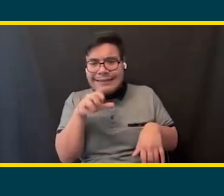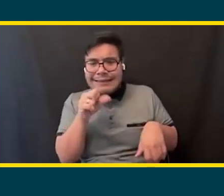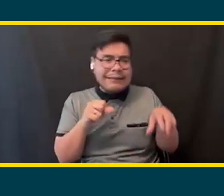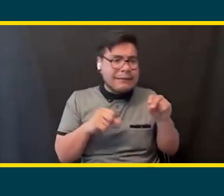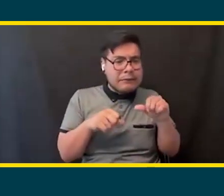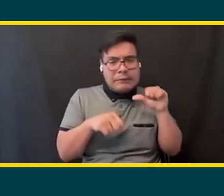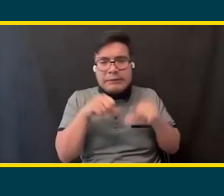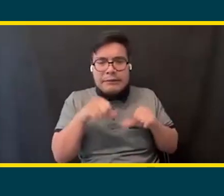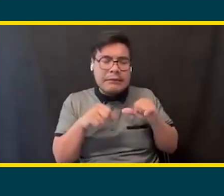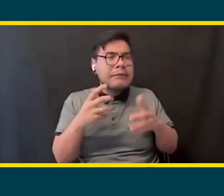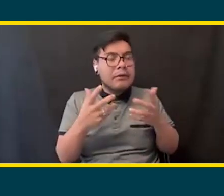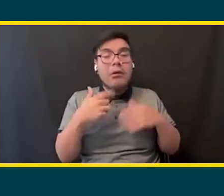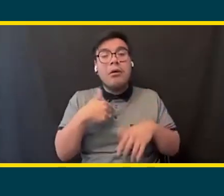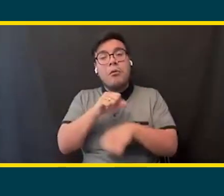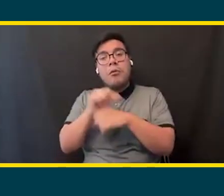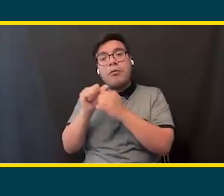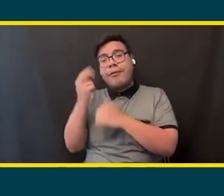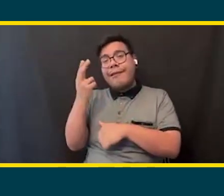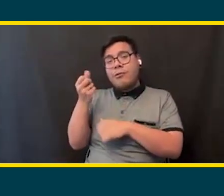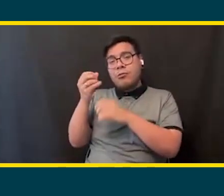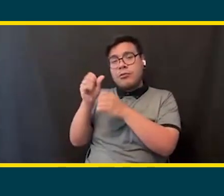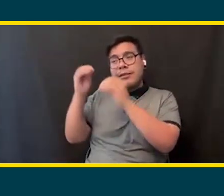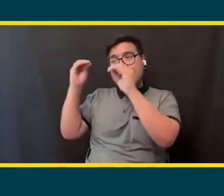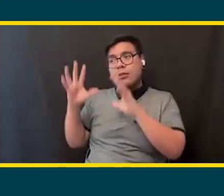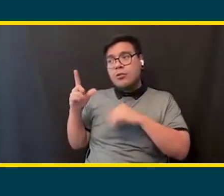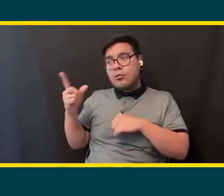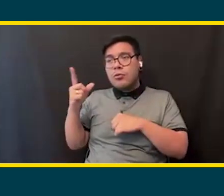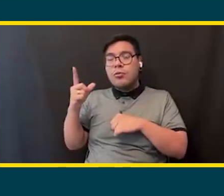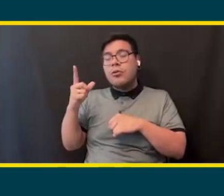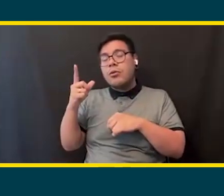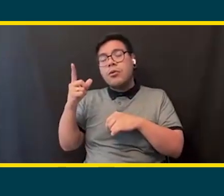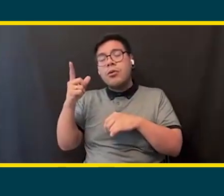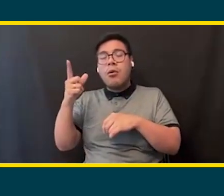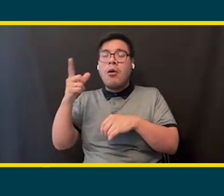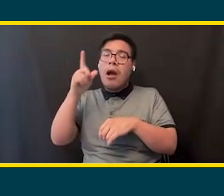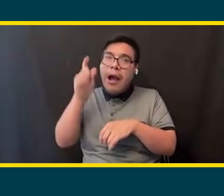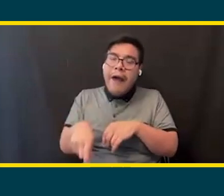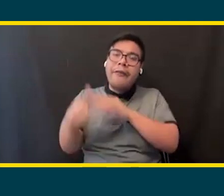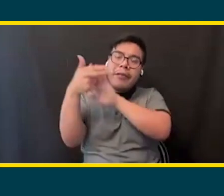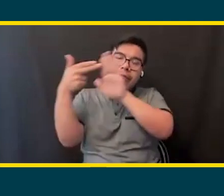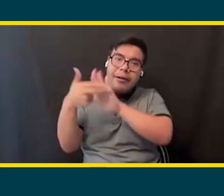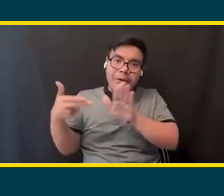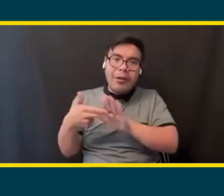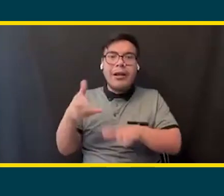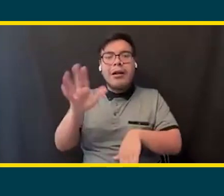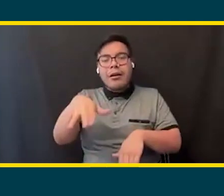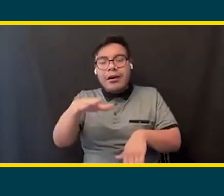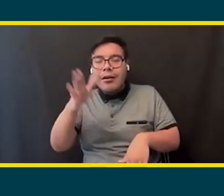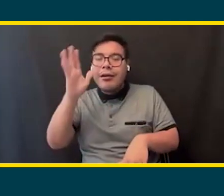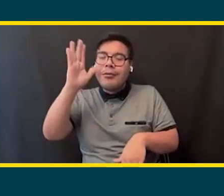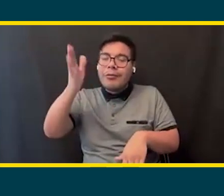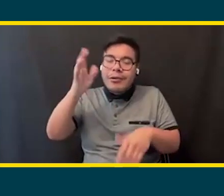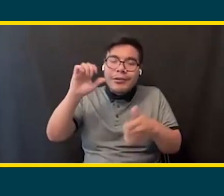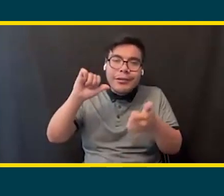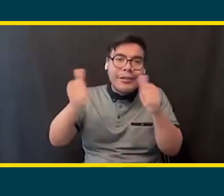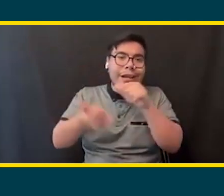high school teacher all the time who they feel like they have to have a label. And I'm like, it's going to change. It's okay to be on that